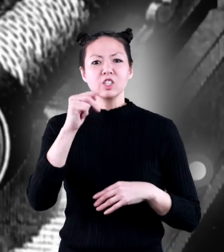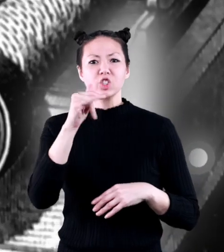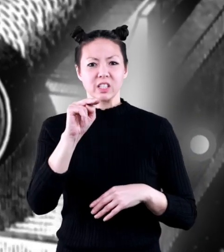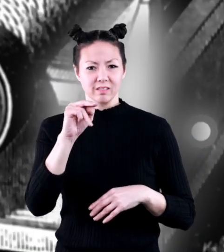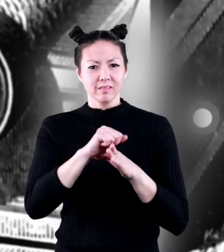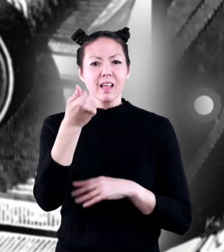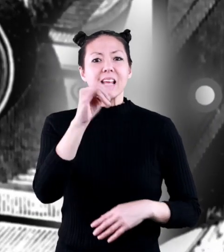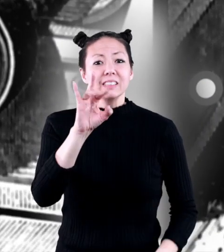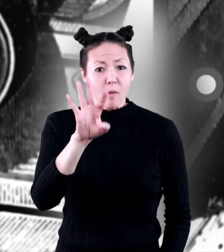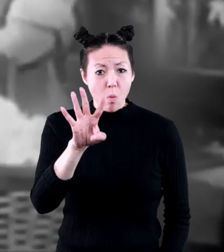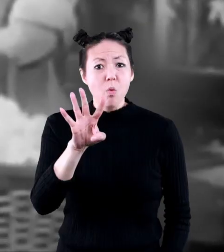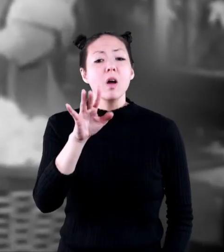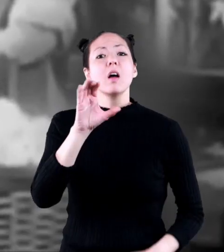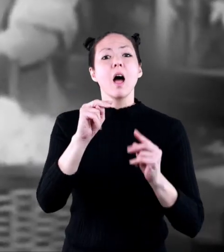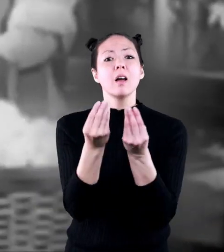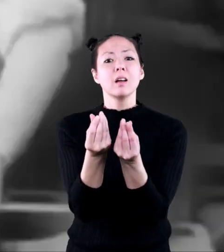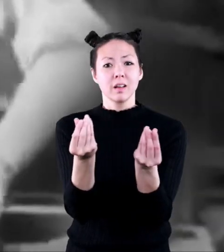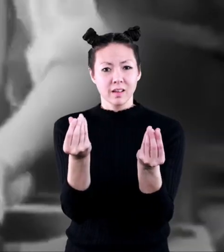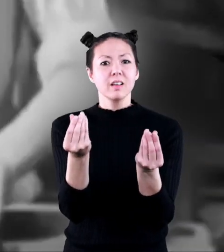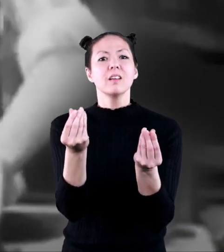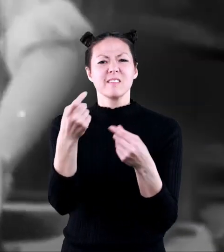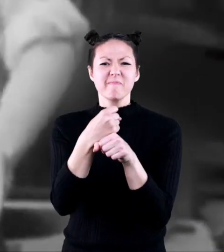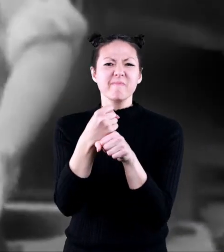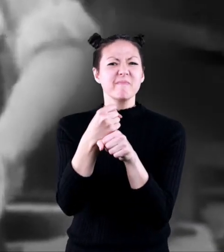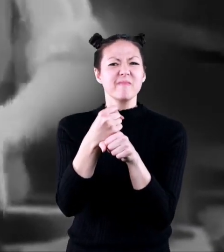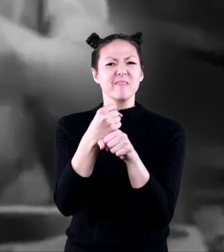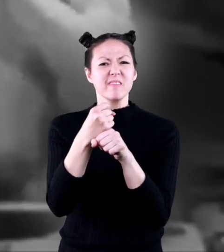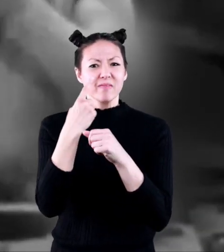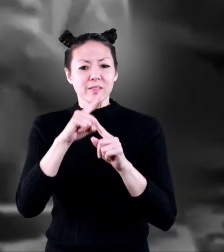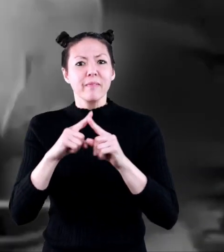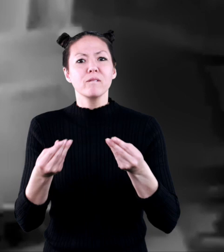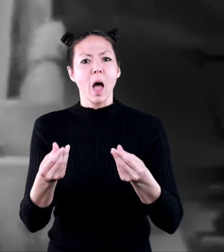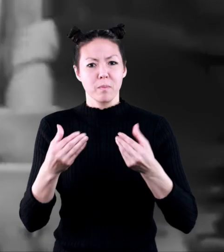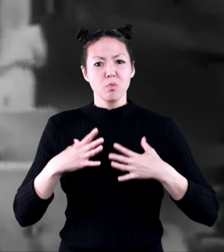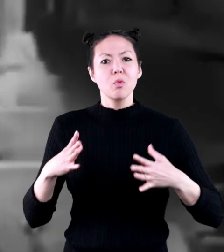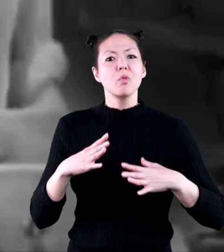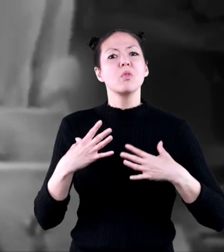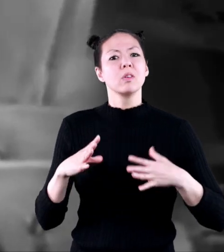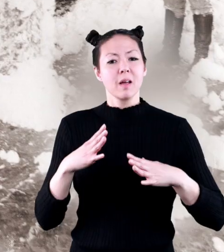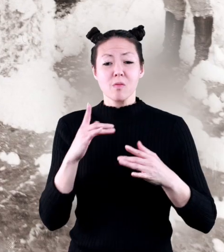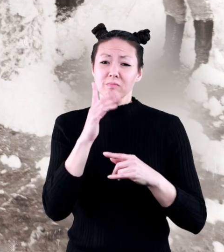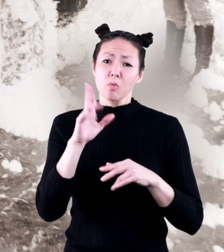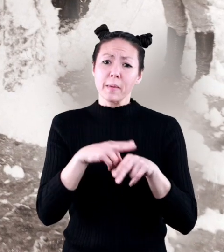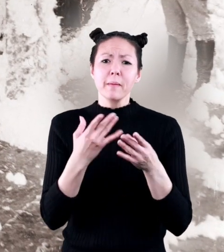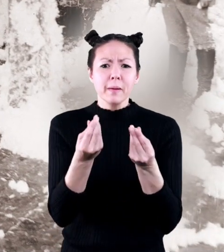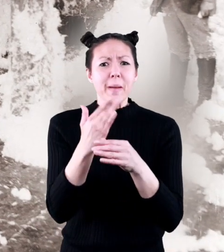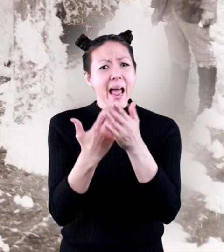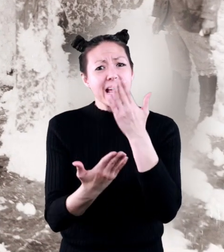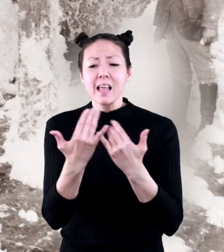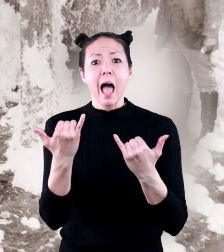1794. The cotton gin increased the speed of separating the cotton seeds from the fiber, which was normally done by hand using a spinning